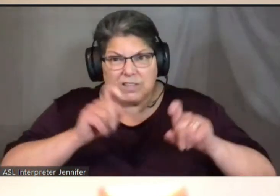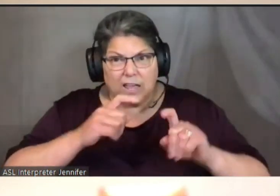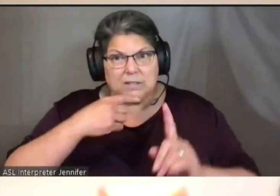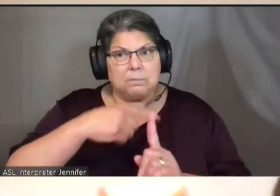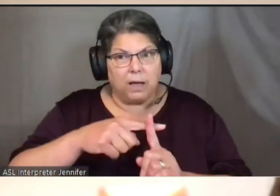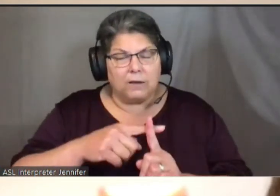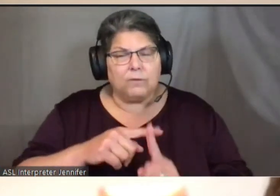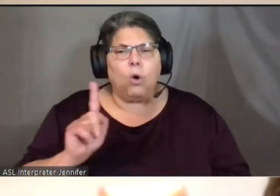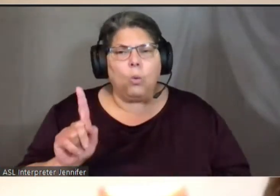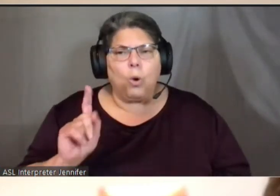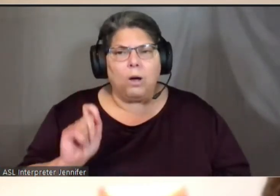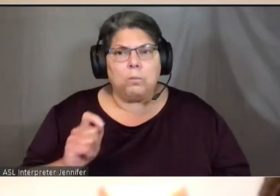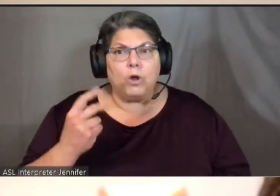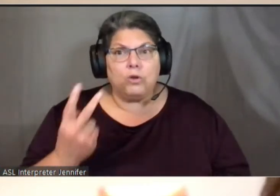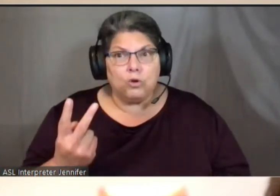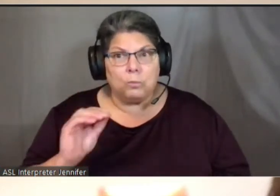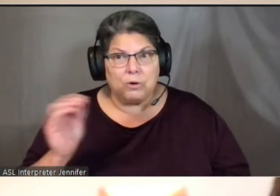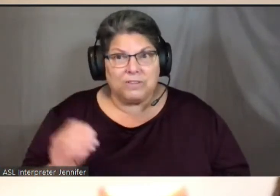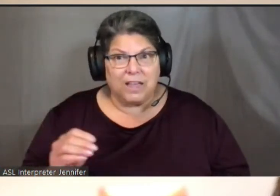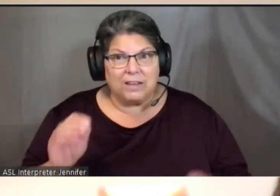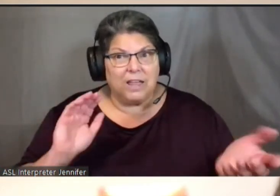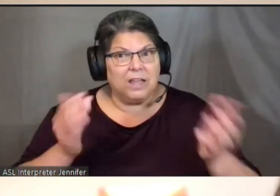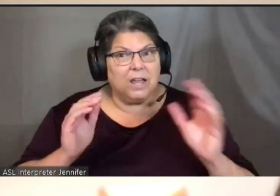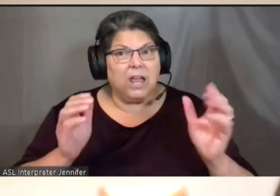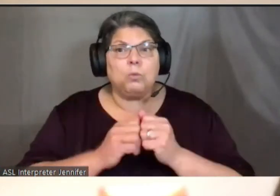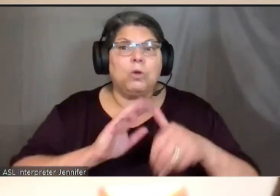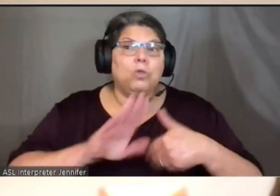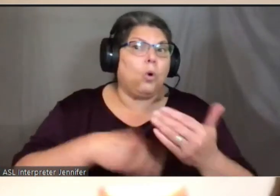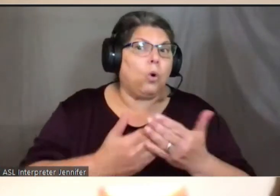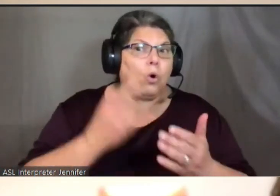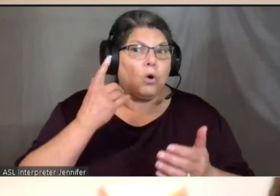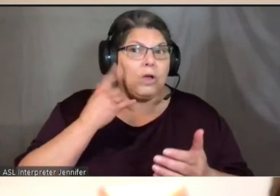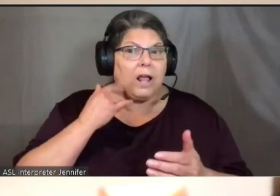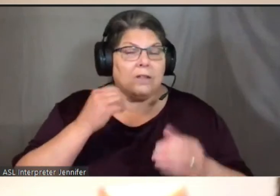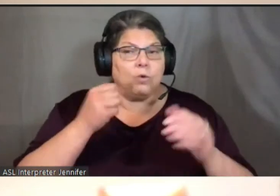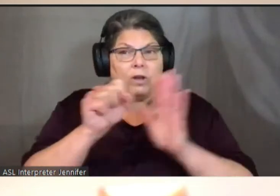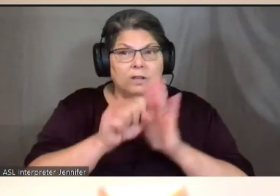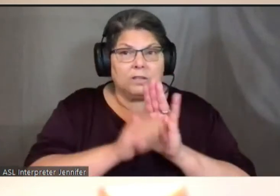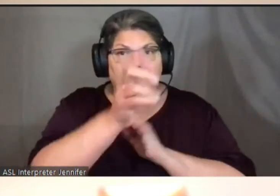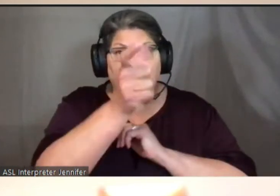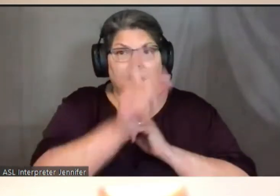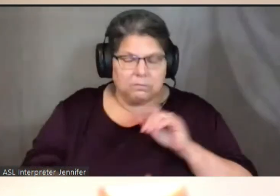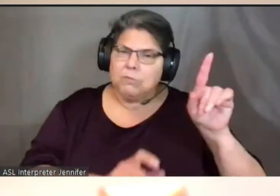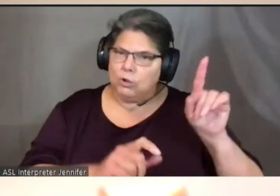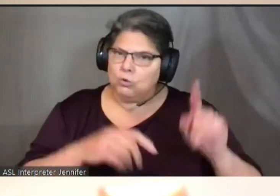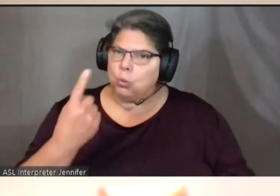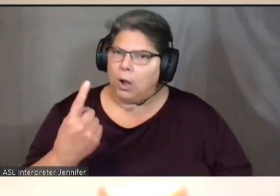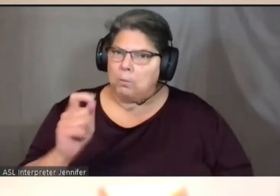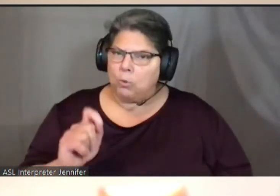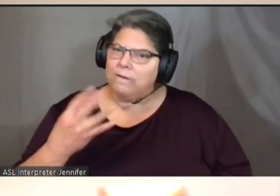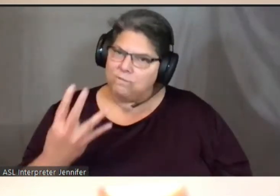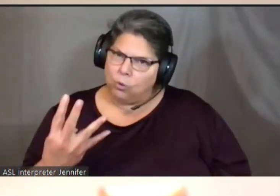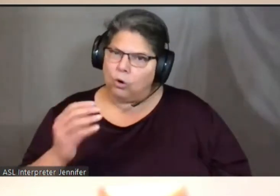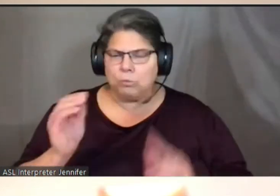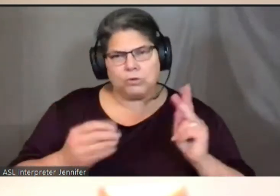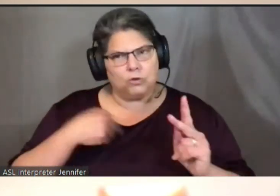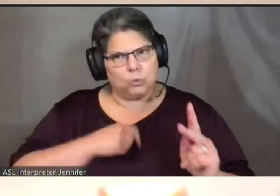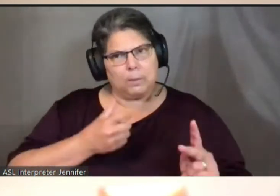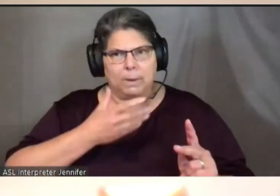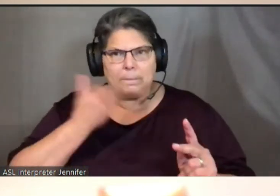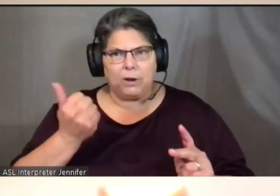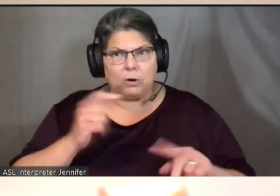1.2% compared to the state 1.4%. These are very low numbers. Total